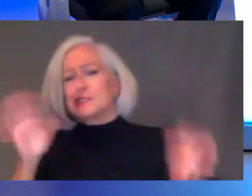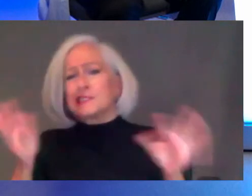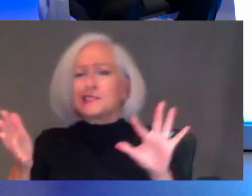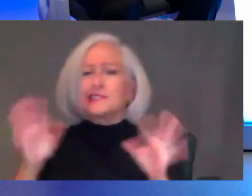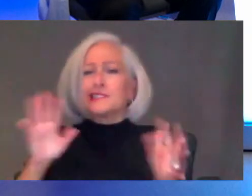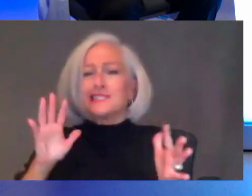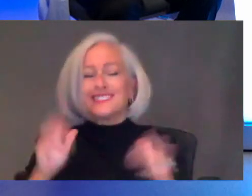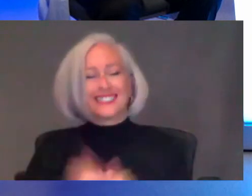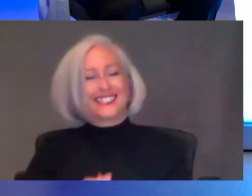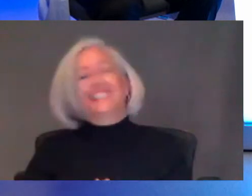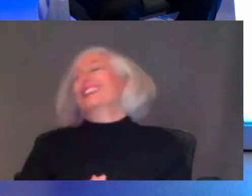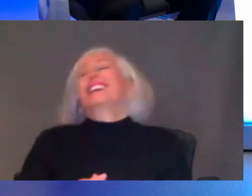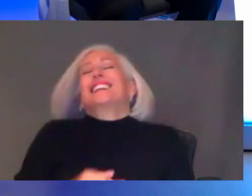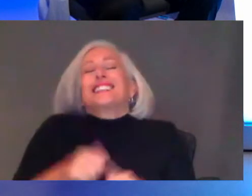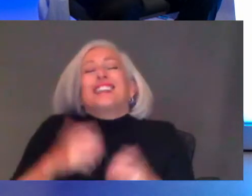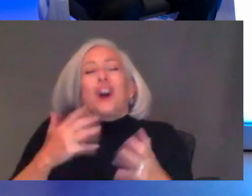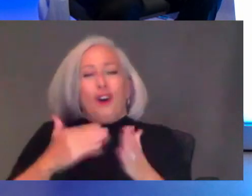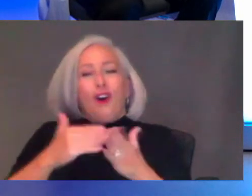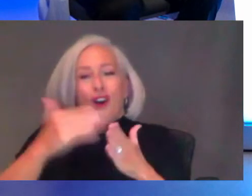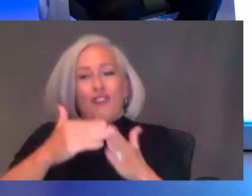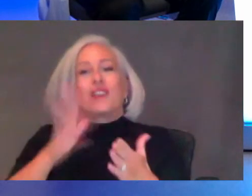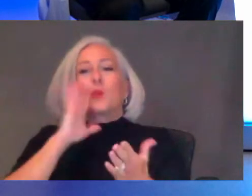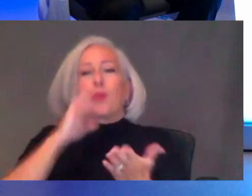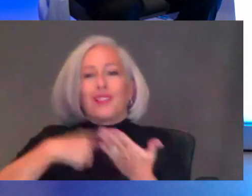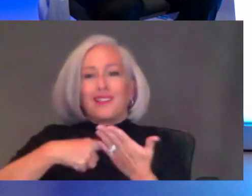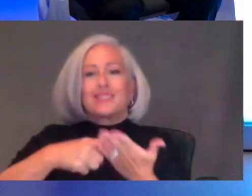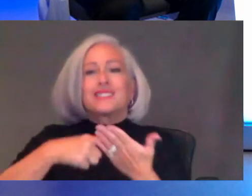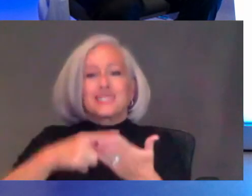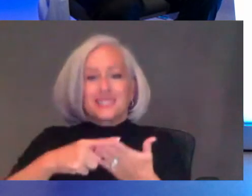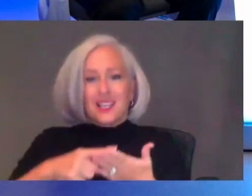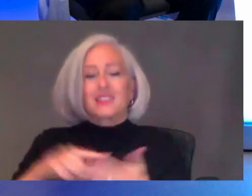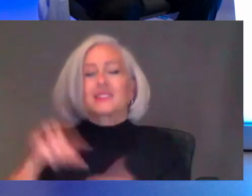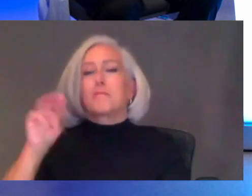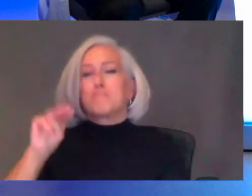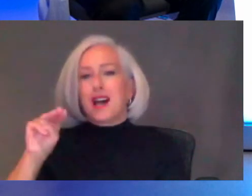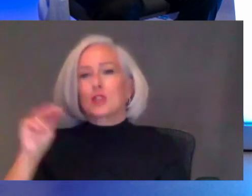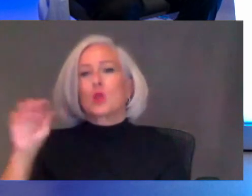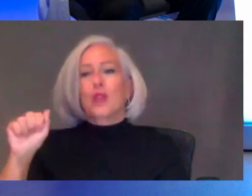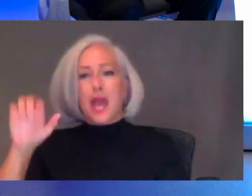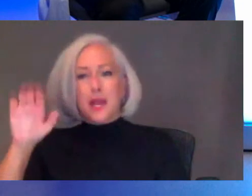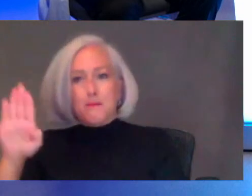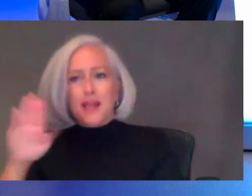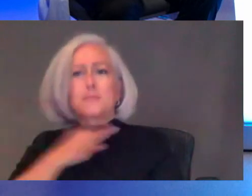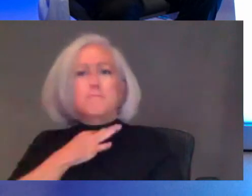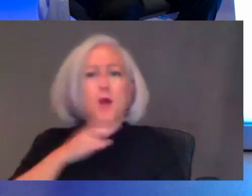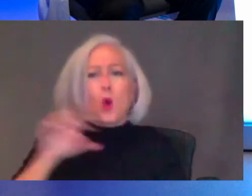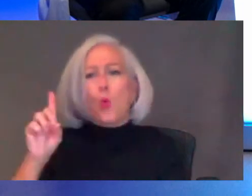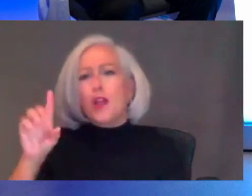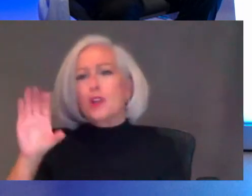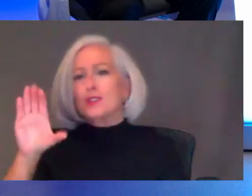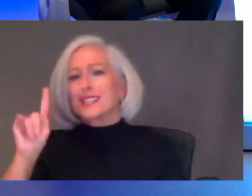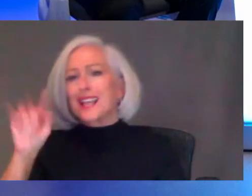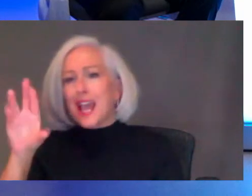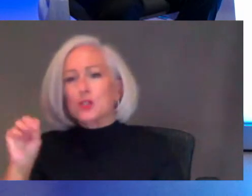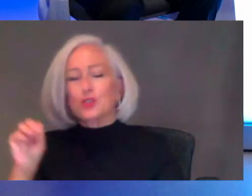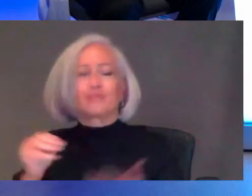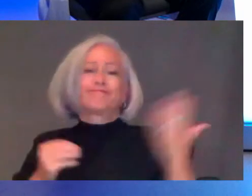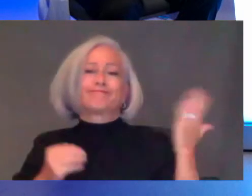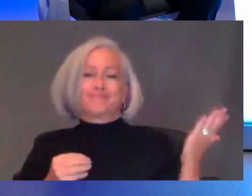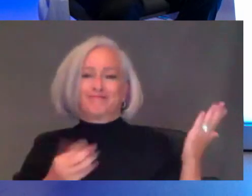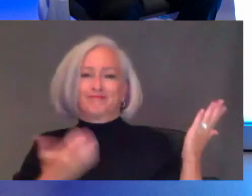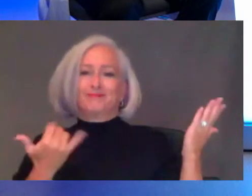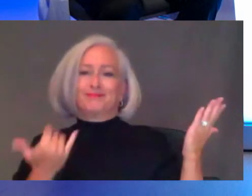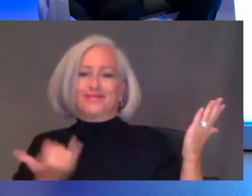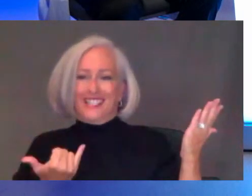just a few moments. Good morning to you, Amber, by the way. Thank you for being with us. Hi, Amber. Amber's the best. Good morning, know. Yeah, Amber is the